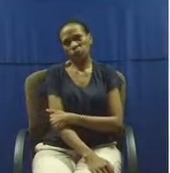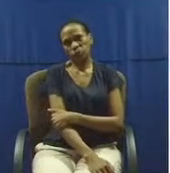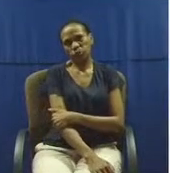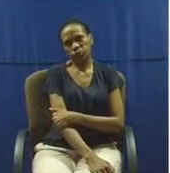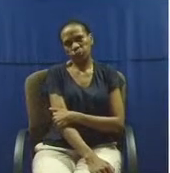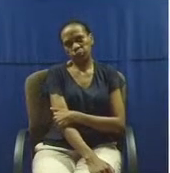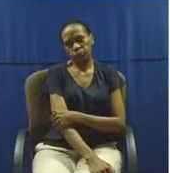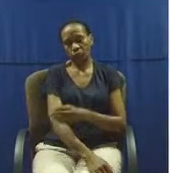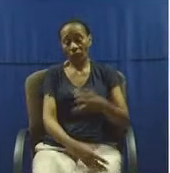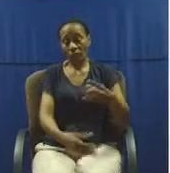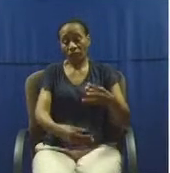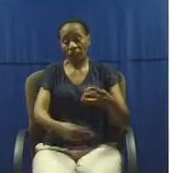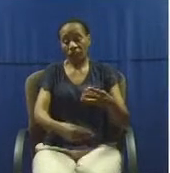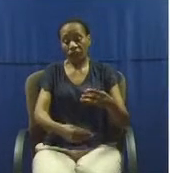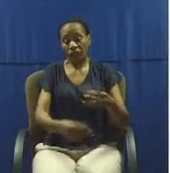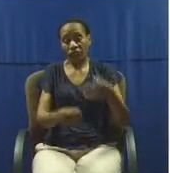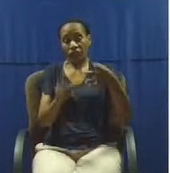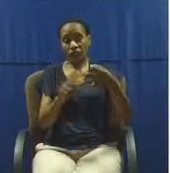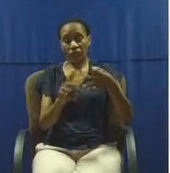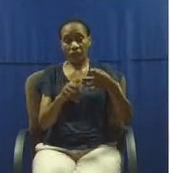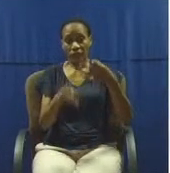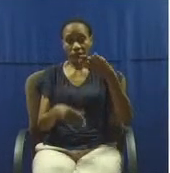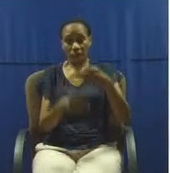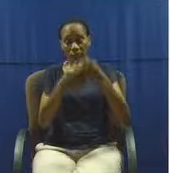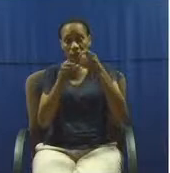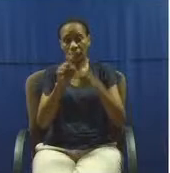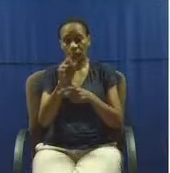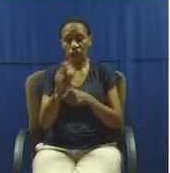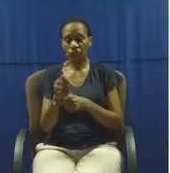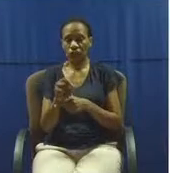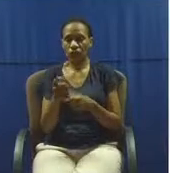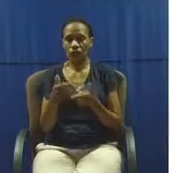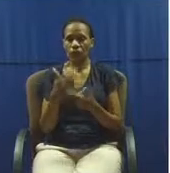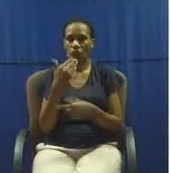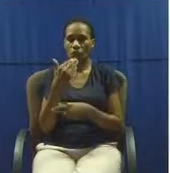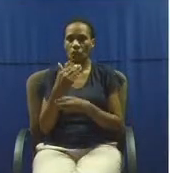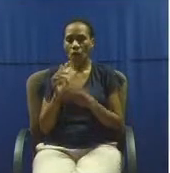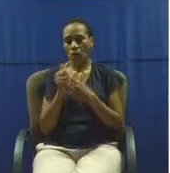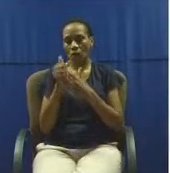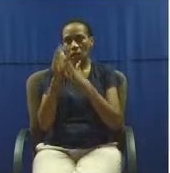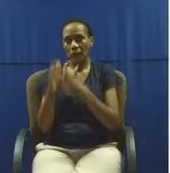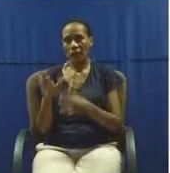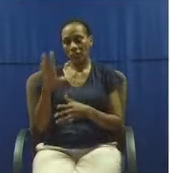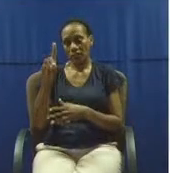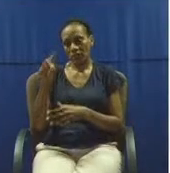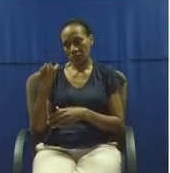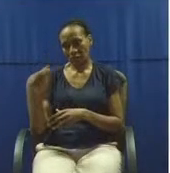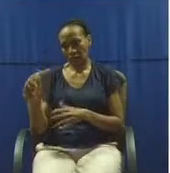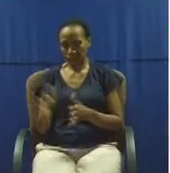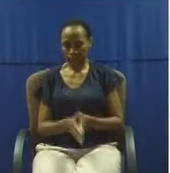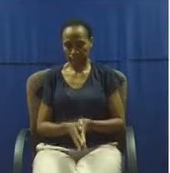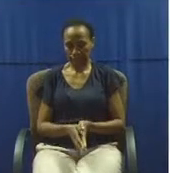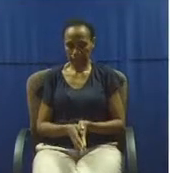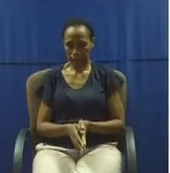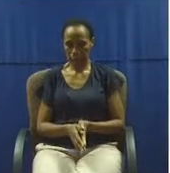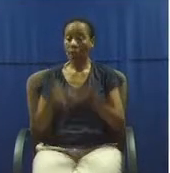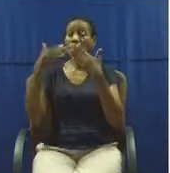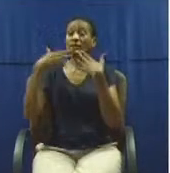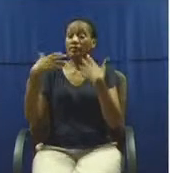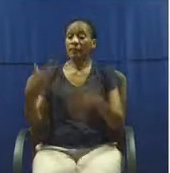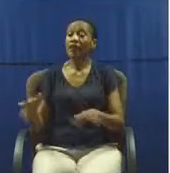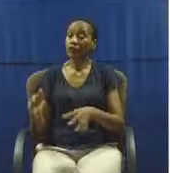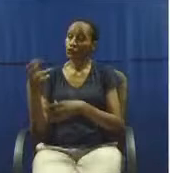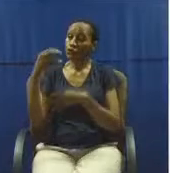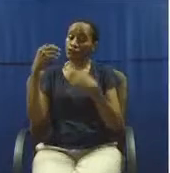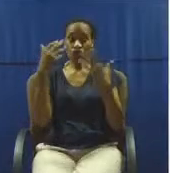The third supplementary question will be asked by the Honorable, the Leader of the Opposition. Thank you very